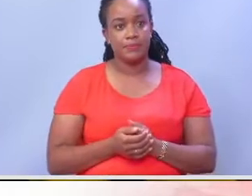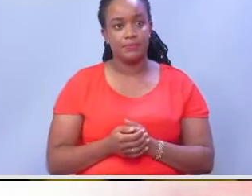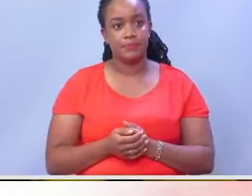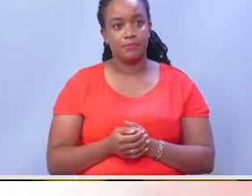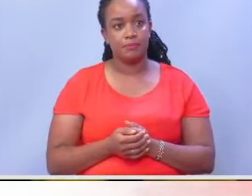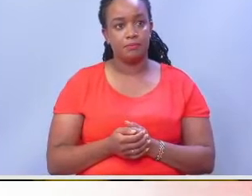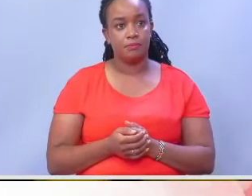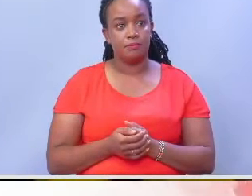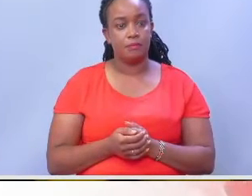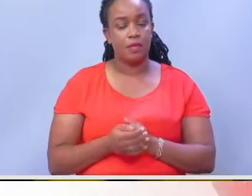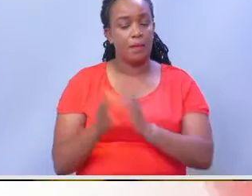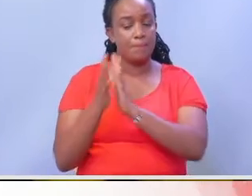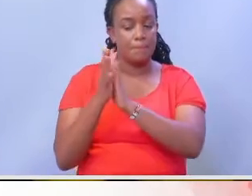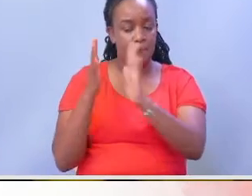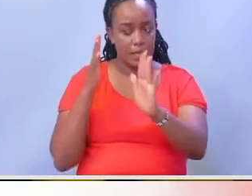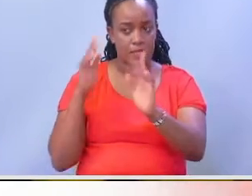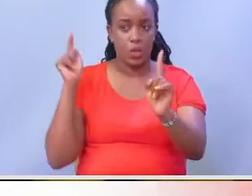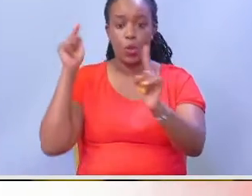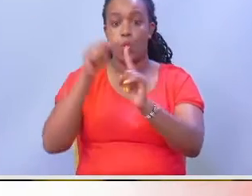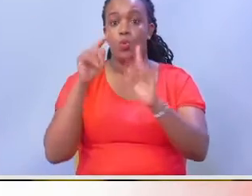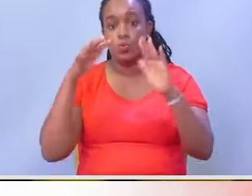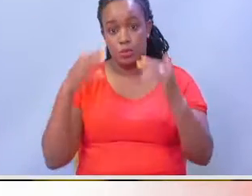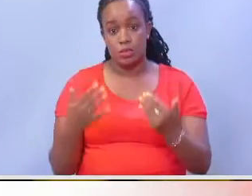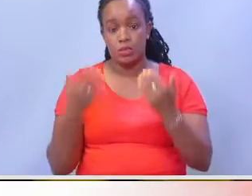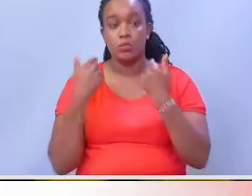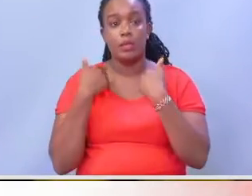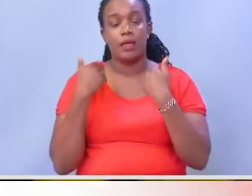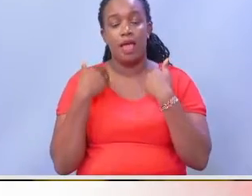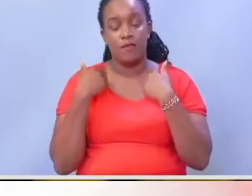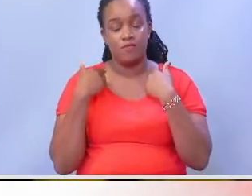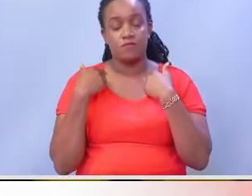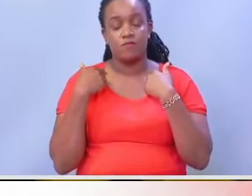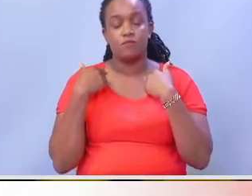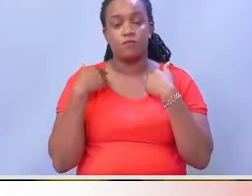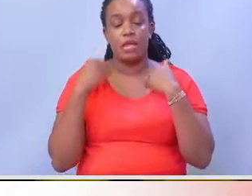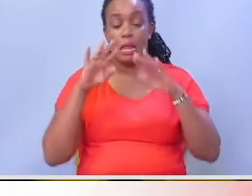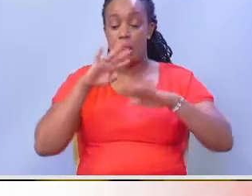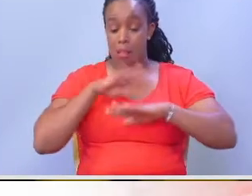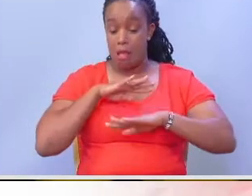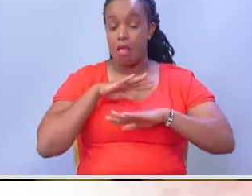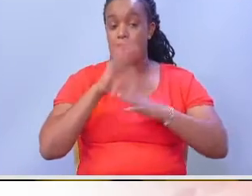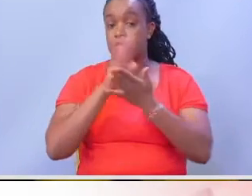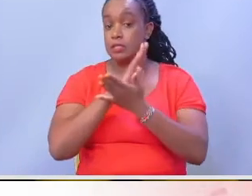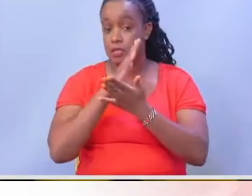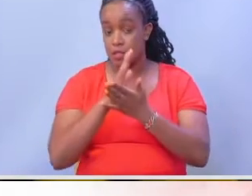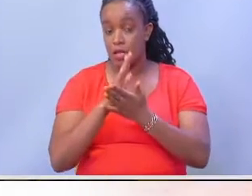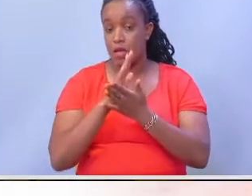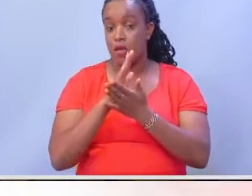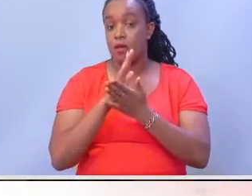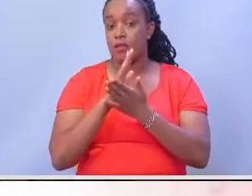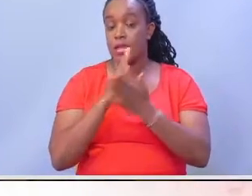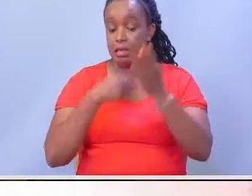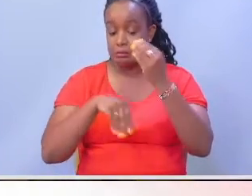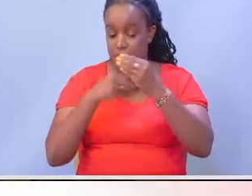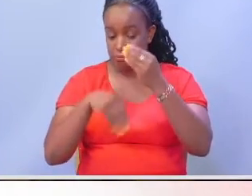BAS party will prioritize increasing the equitable share of the counties from 15% to 35%.